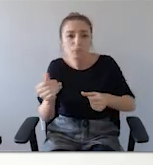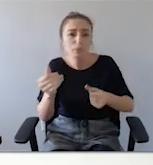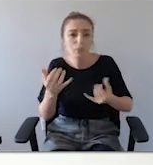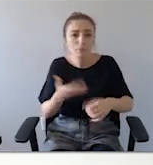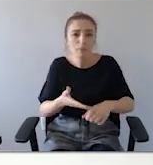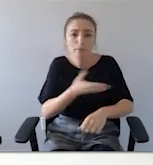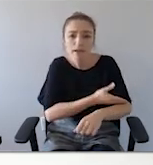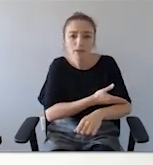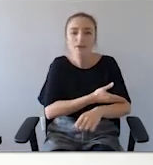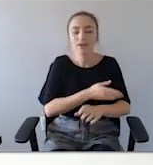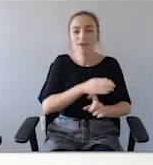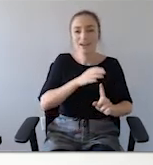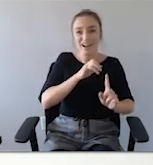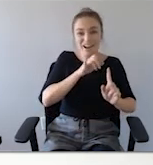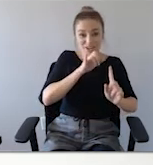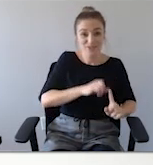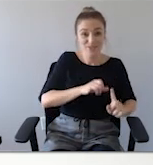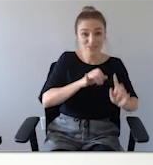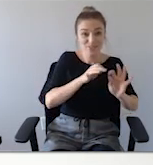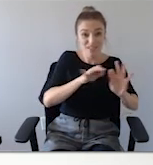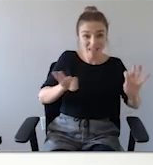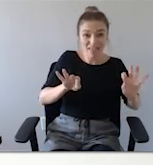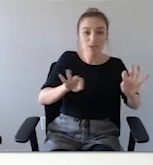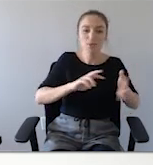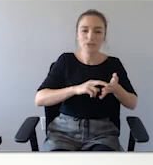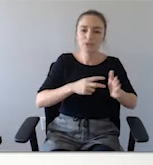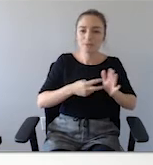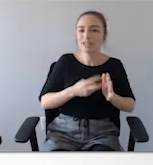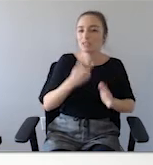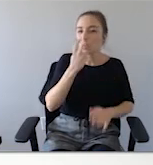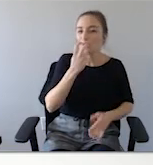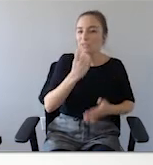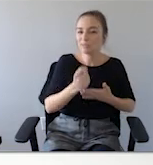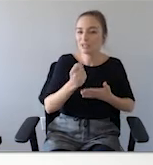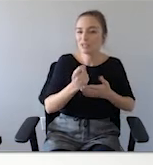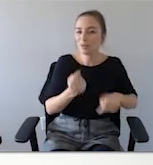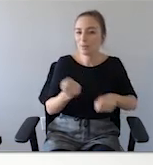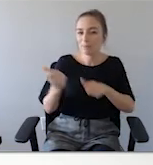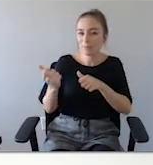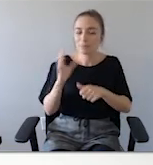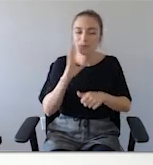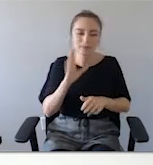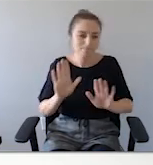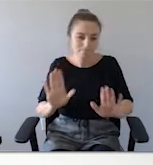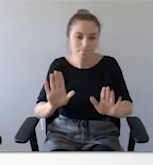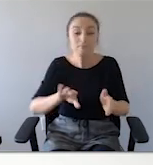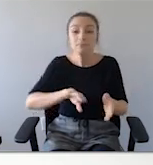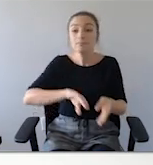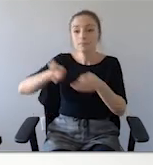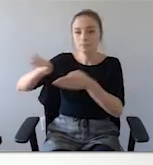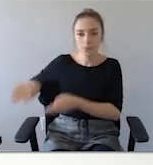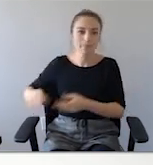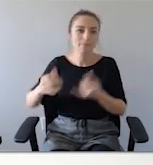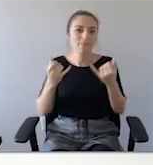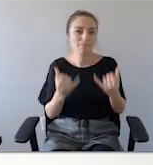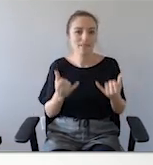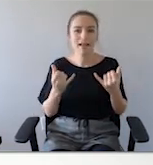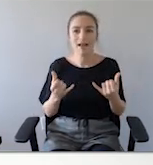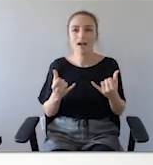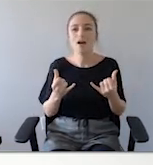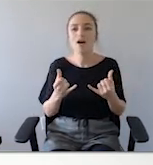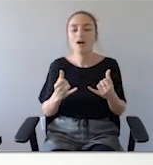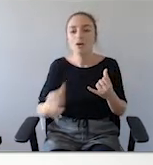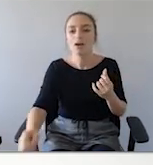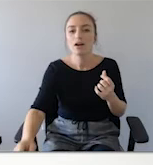speech therapy because he or she doesn't need it anymore. All right, so just some essential components. So FAPE, that's a free and appropriate